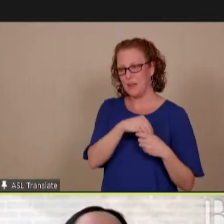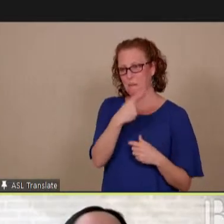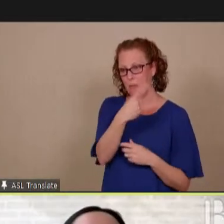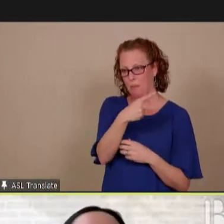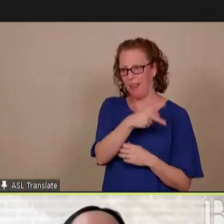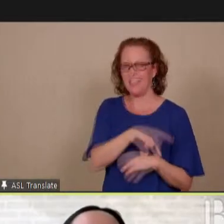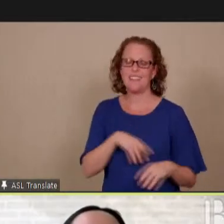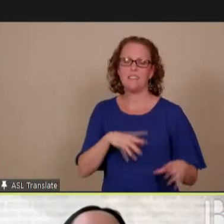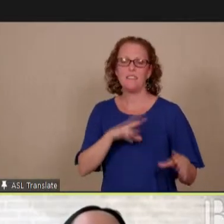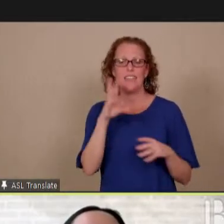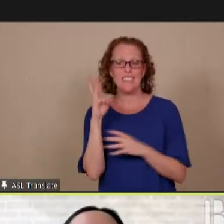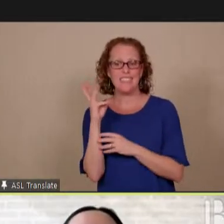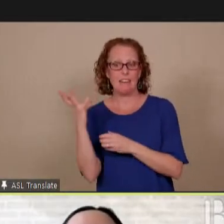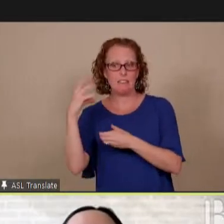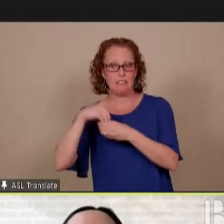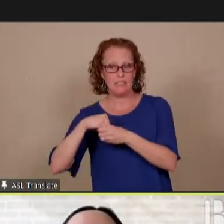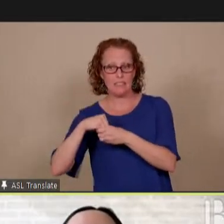Cambridge.